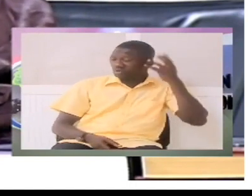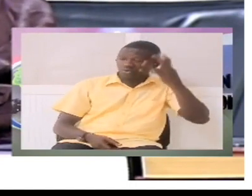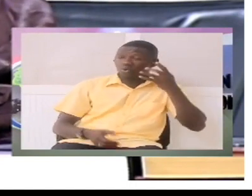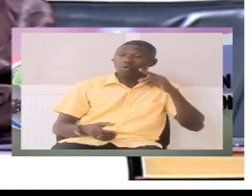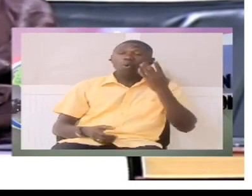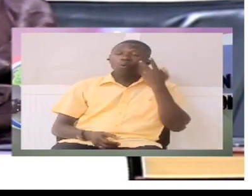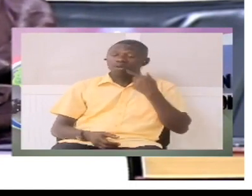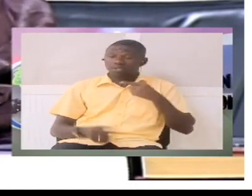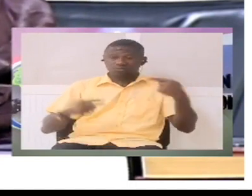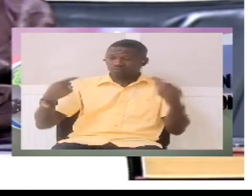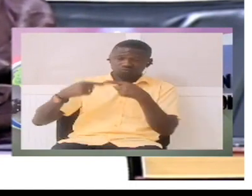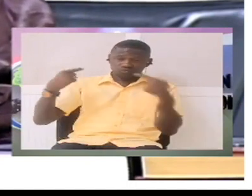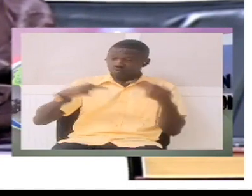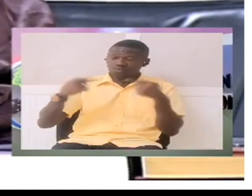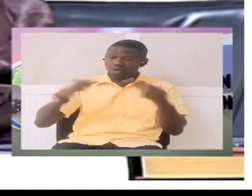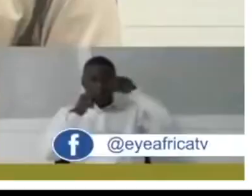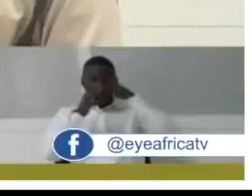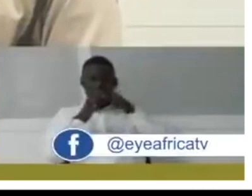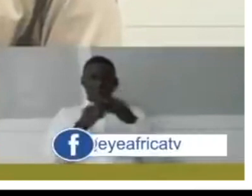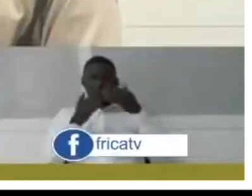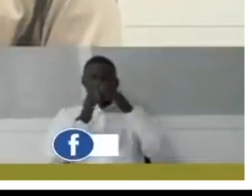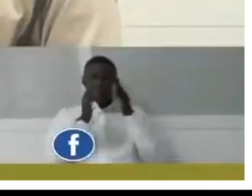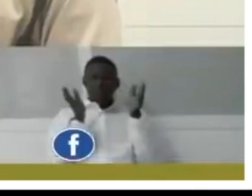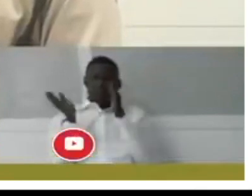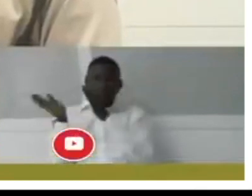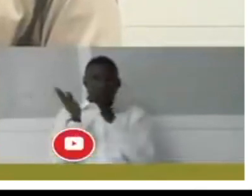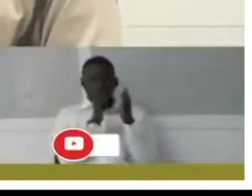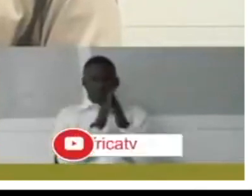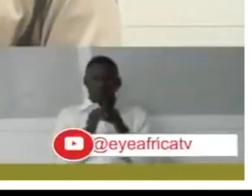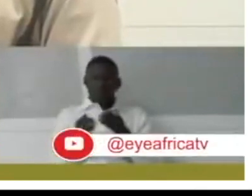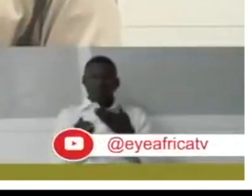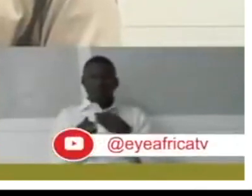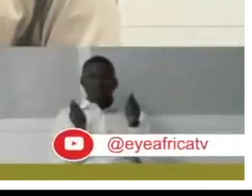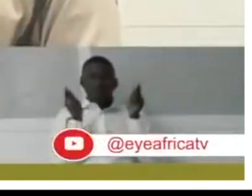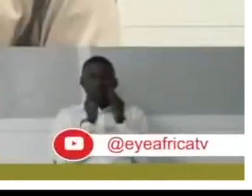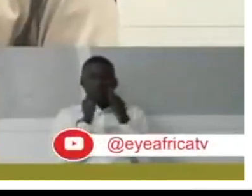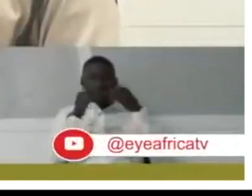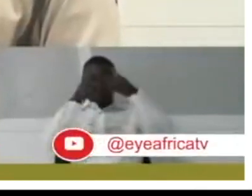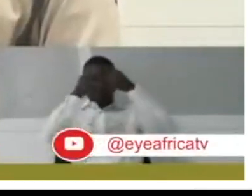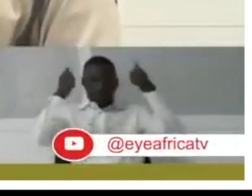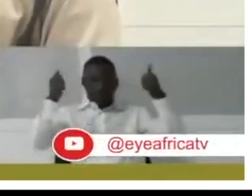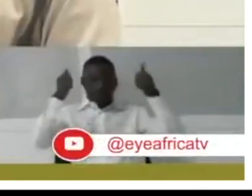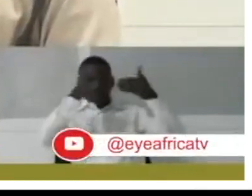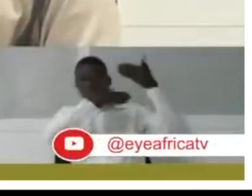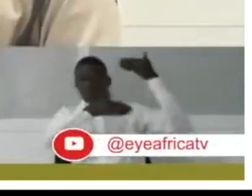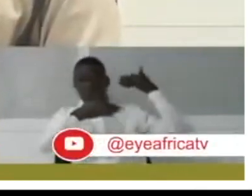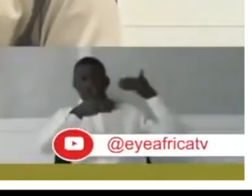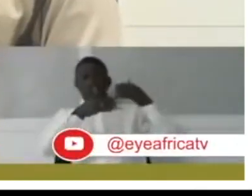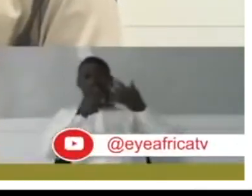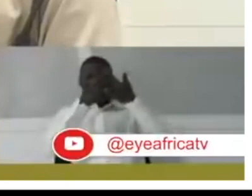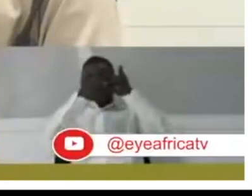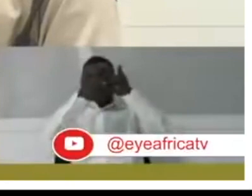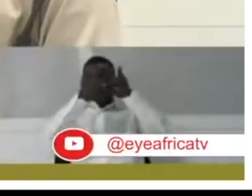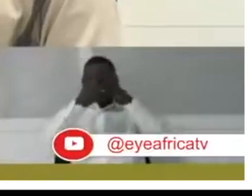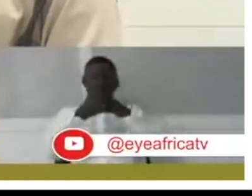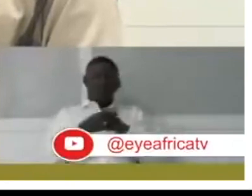prisoners. He and his boy Lamin Sow both came to testify. Yet never were they asked a single